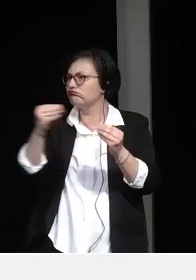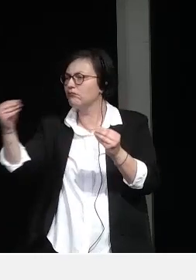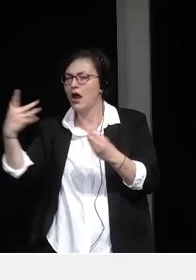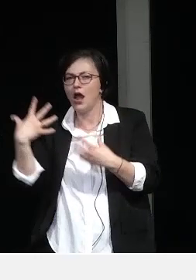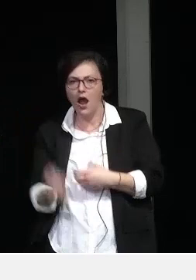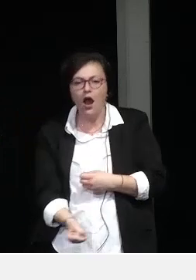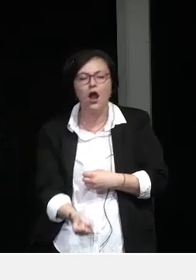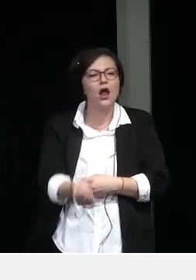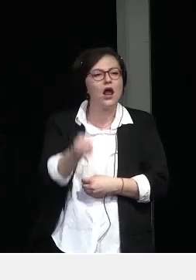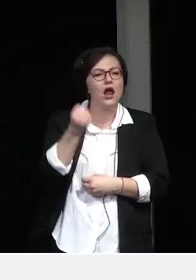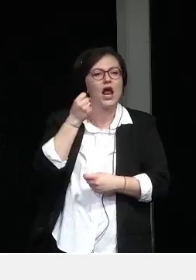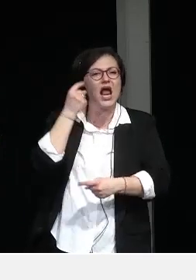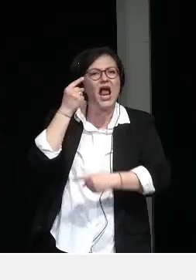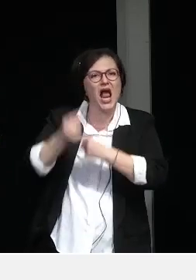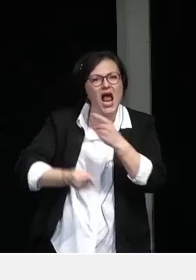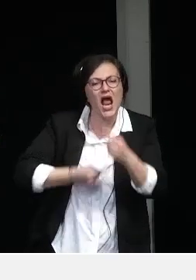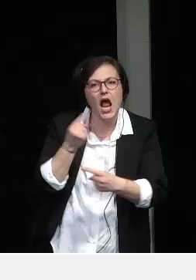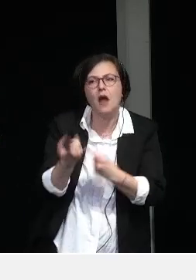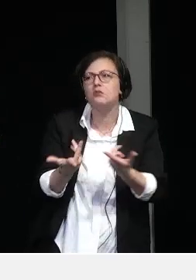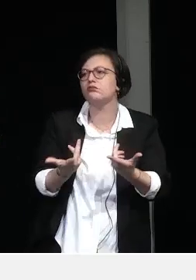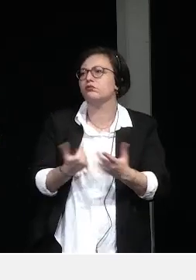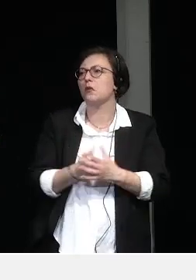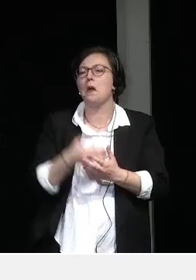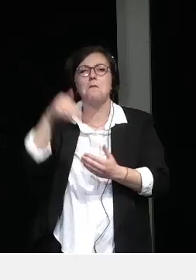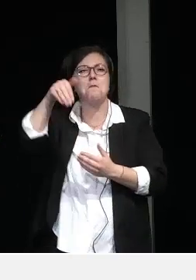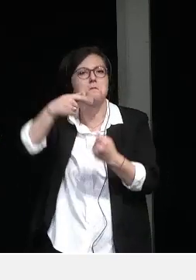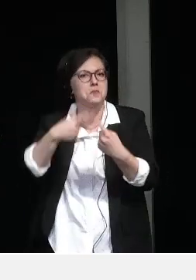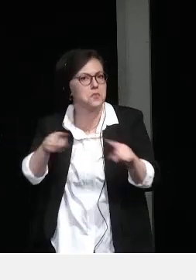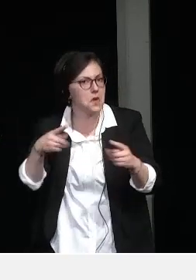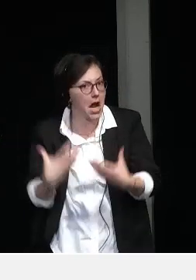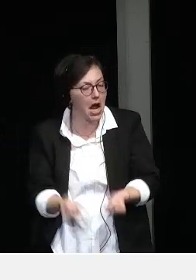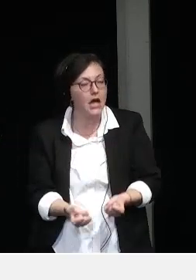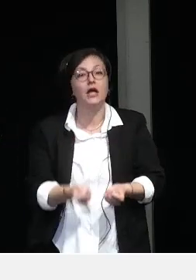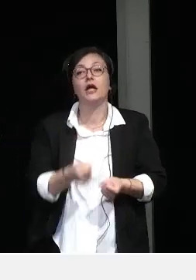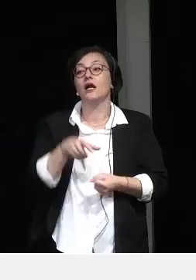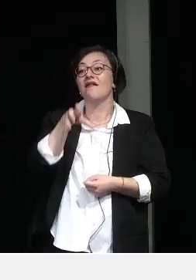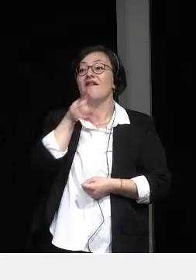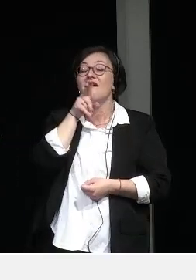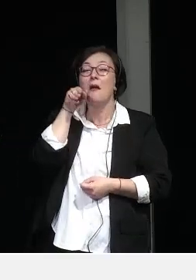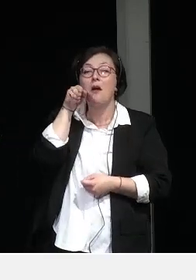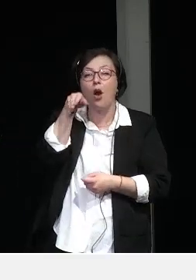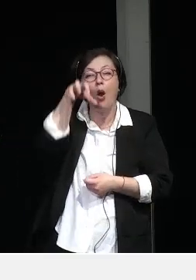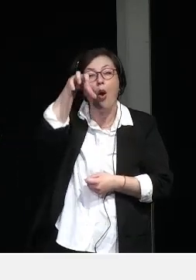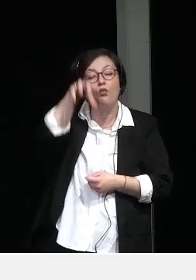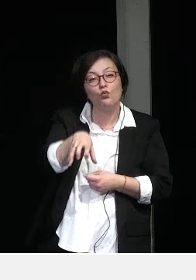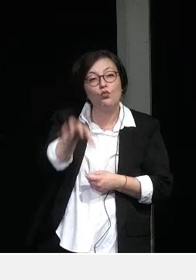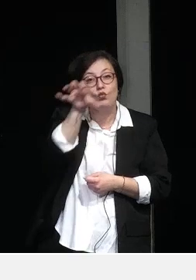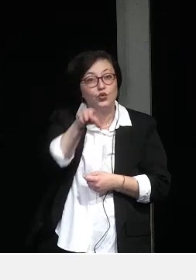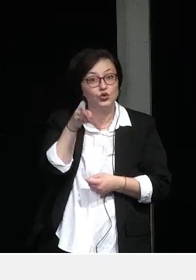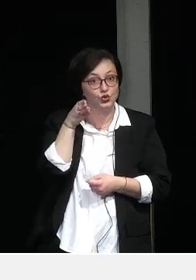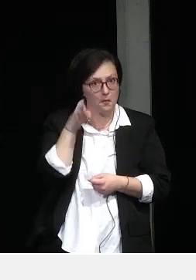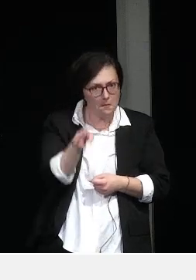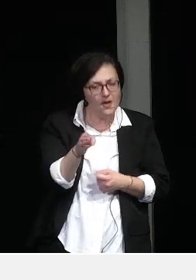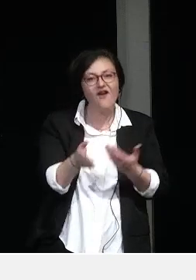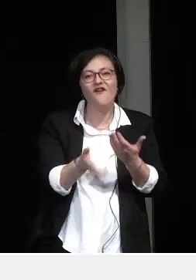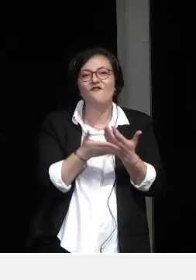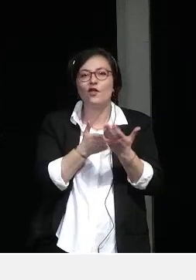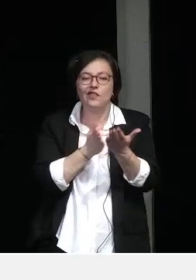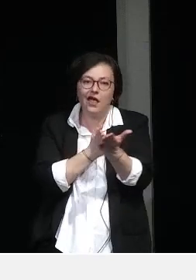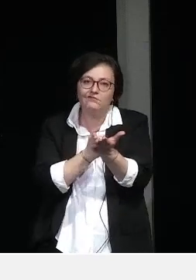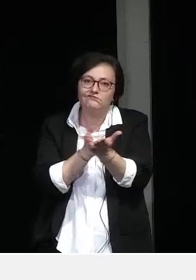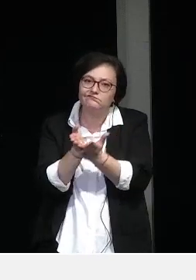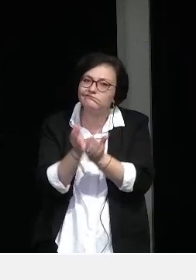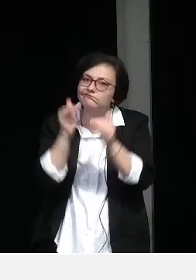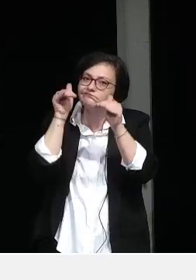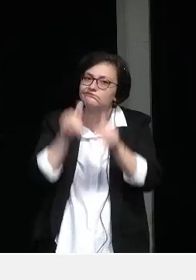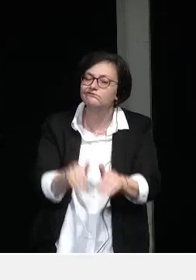A museum, we all know, is a place where question arrives rather than a place that gives answers. So to this we can